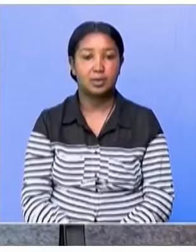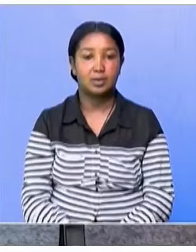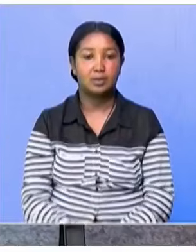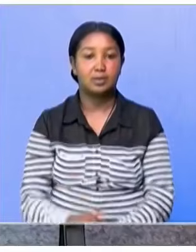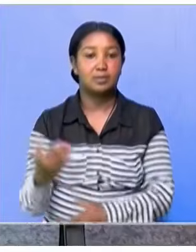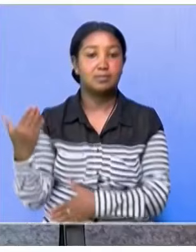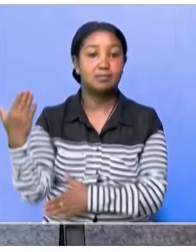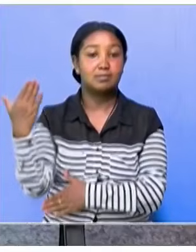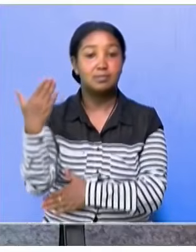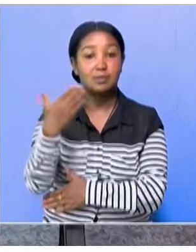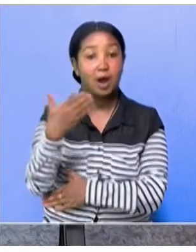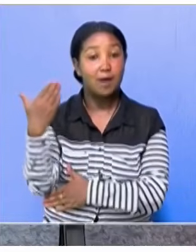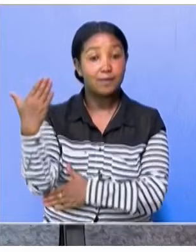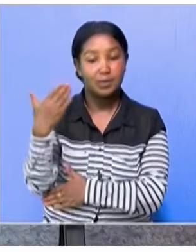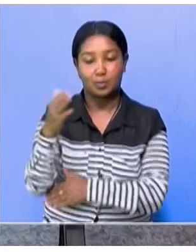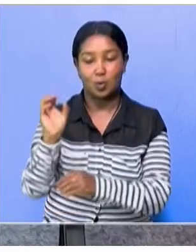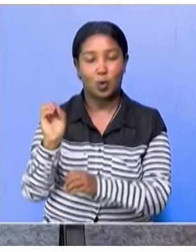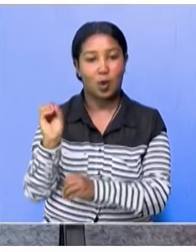traffic lights. Yeah,